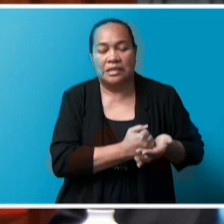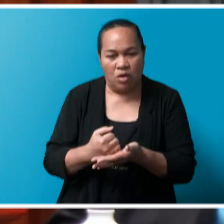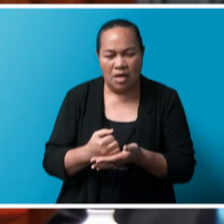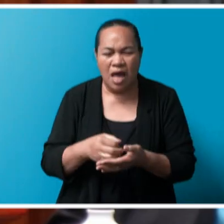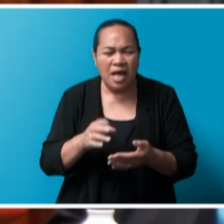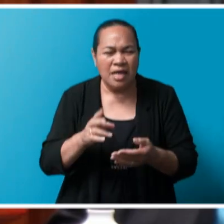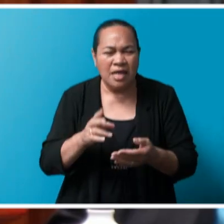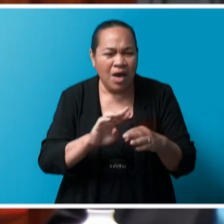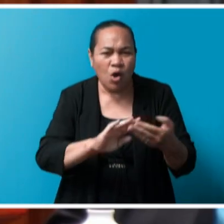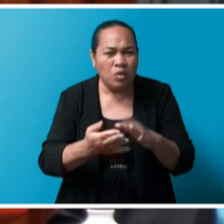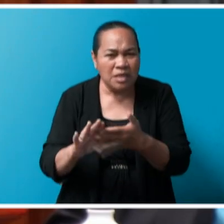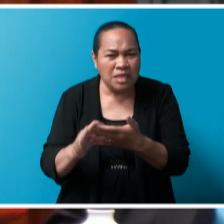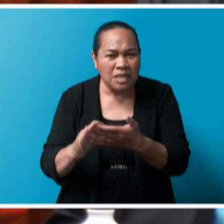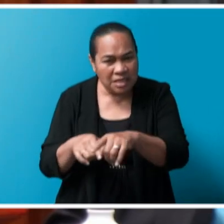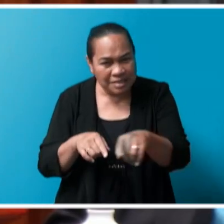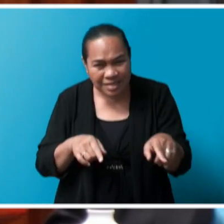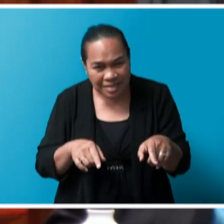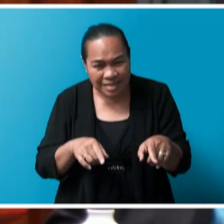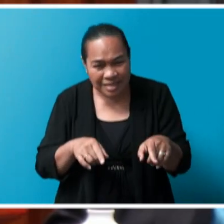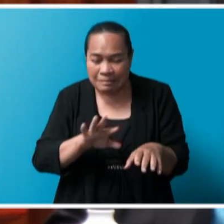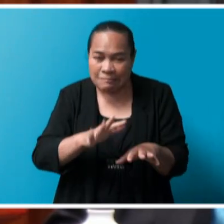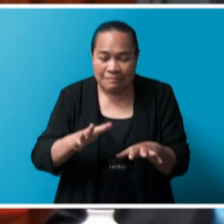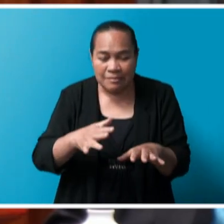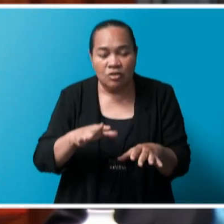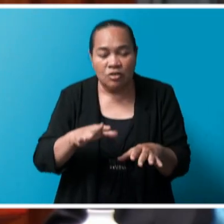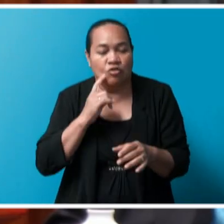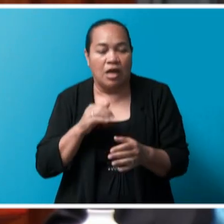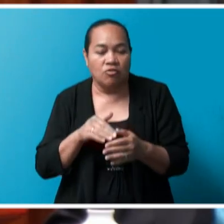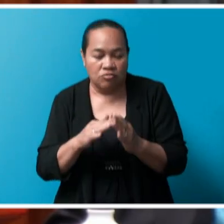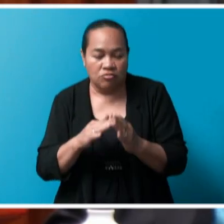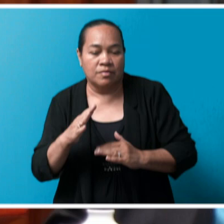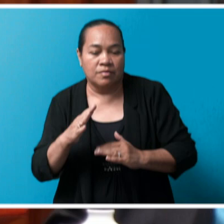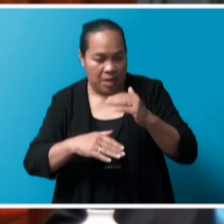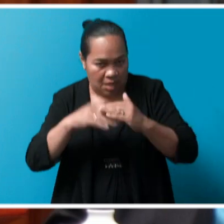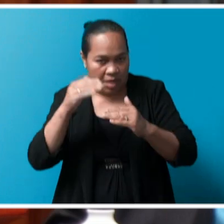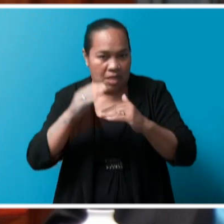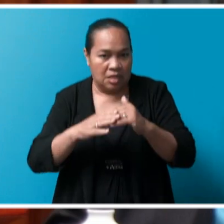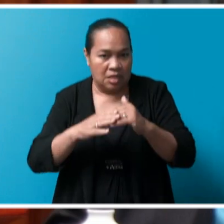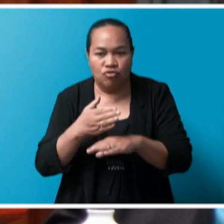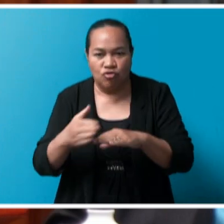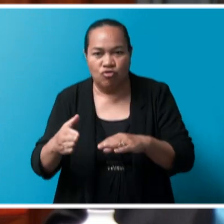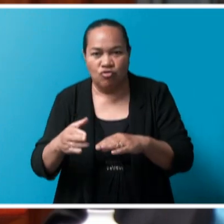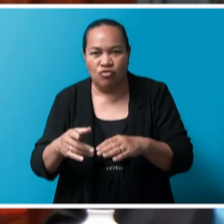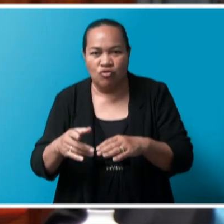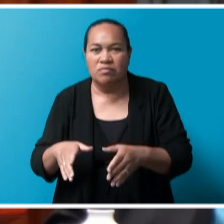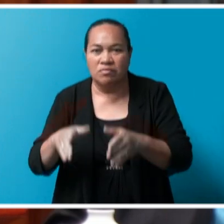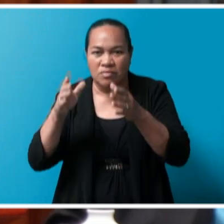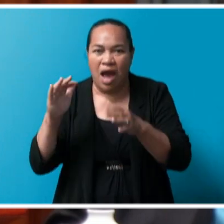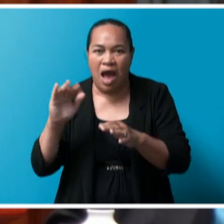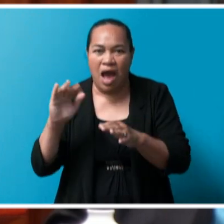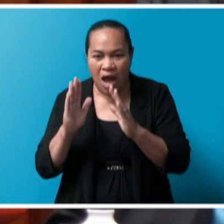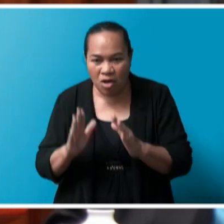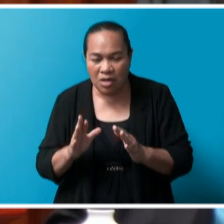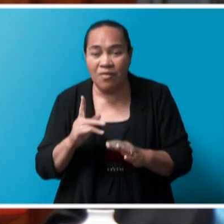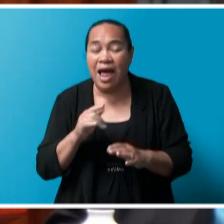development of affordable housing units, the construction of new public rental flats, and increased capital support for the Housing